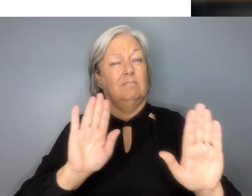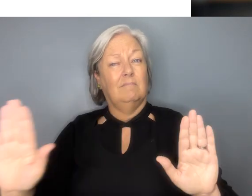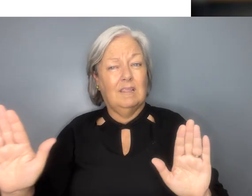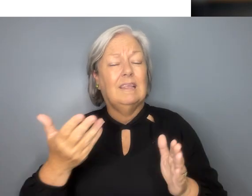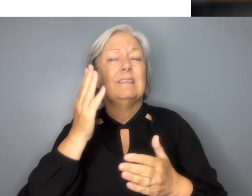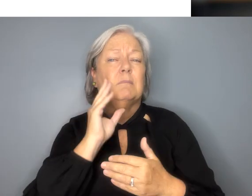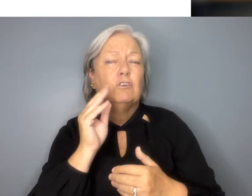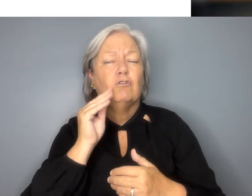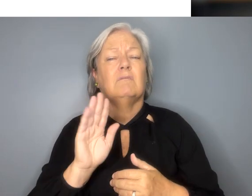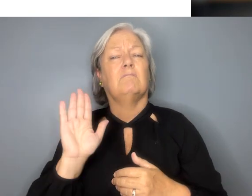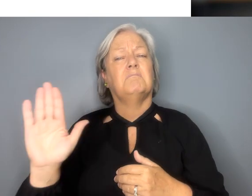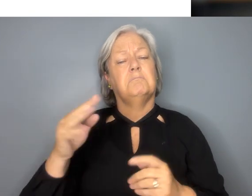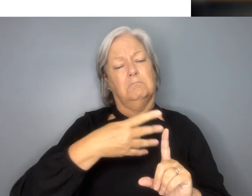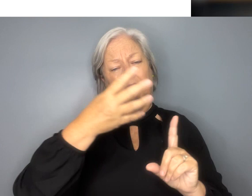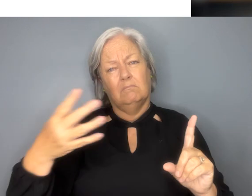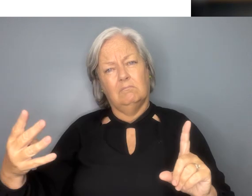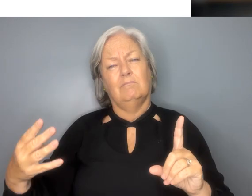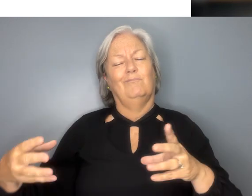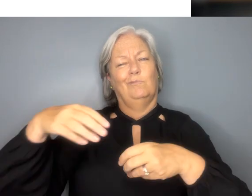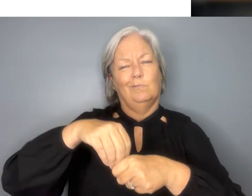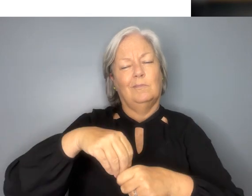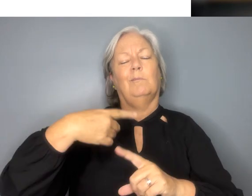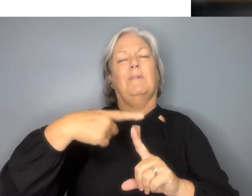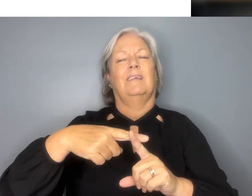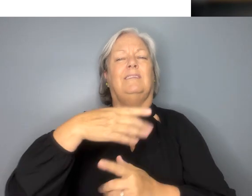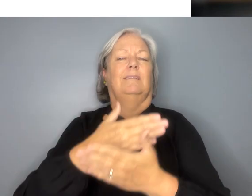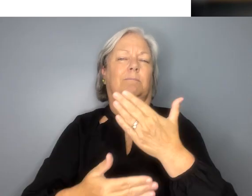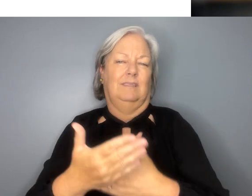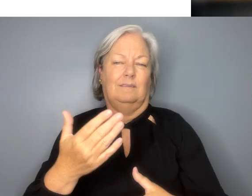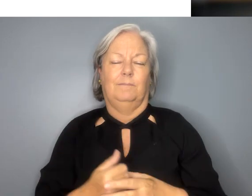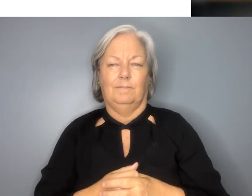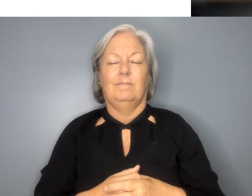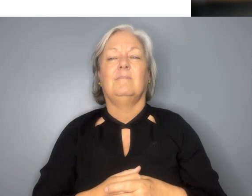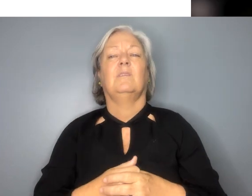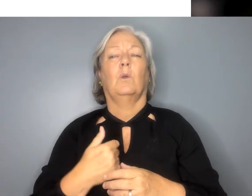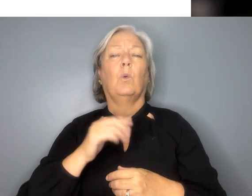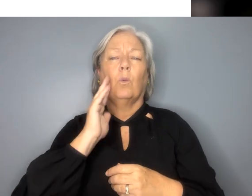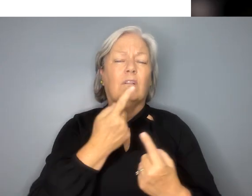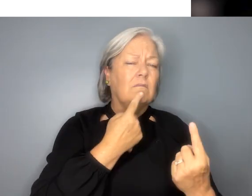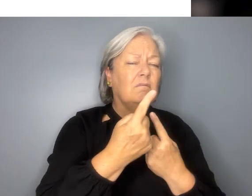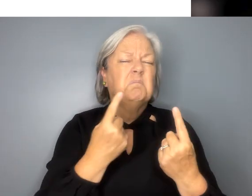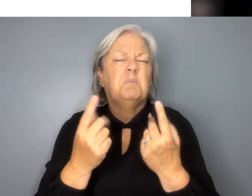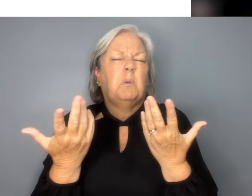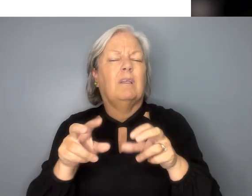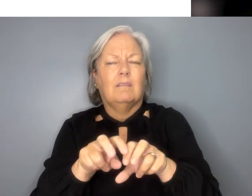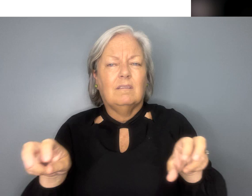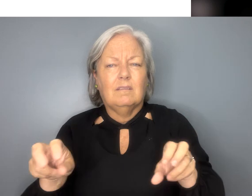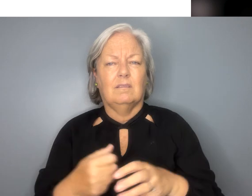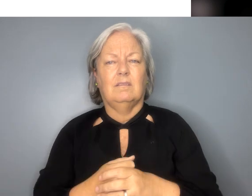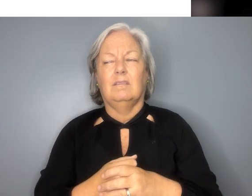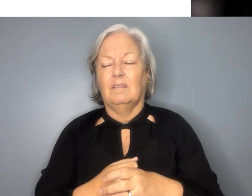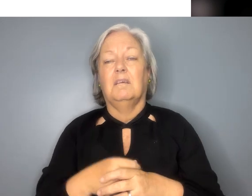own lived experience of being LGBTQI+ with people with disability. Key things that we'll be exploring in today's panel discussion